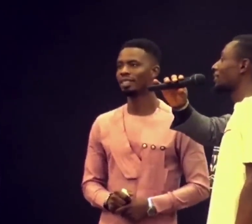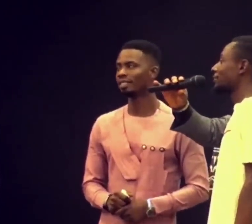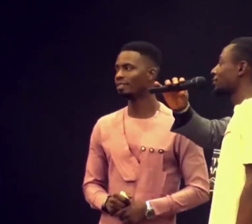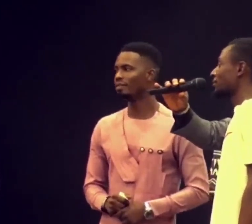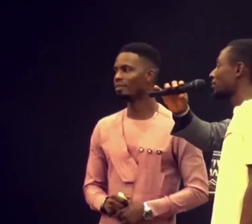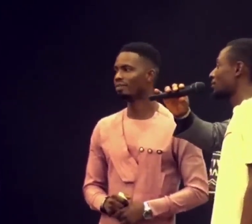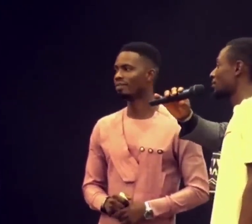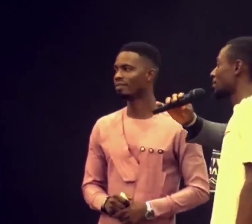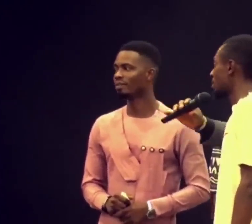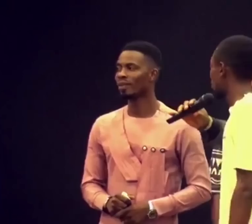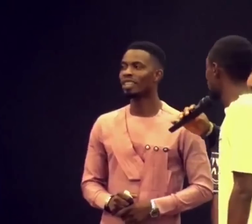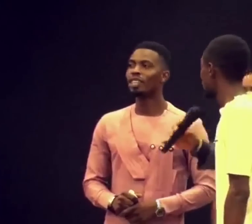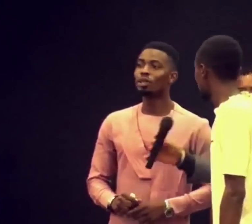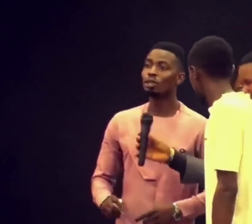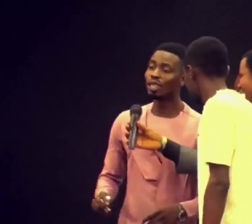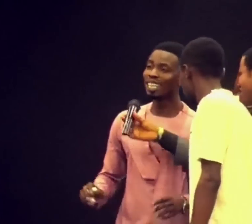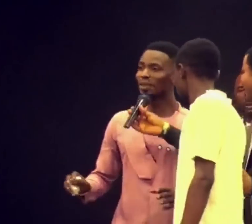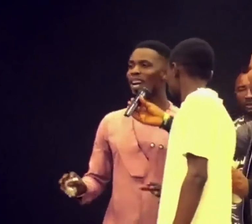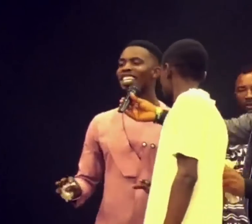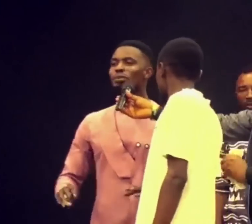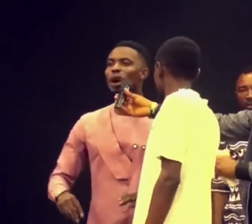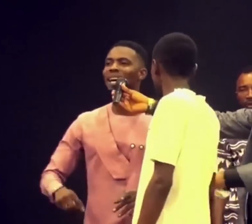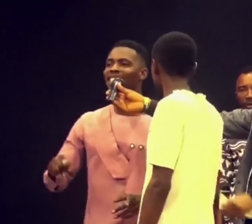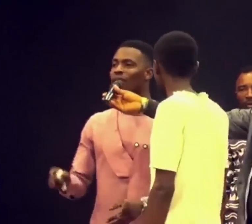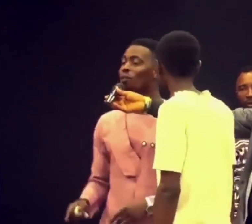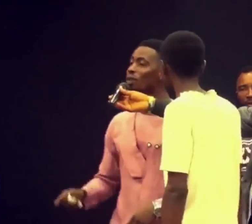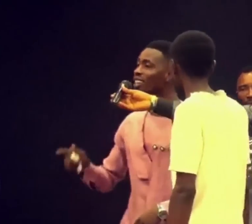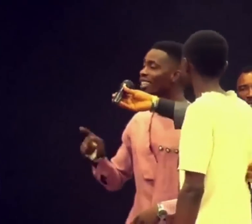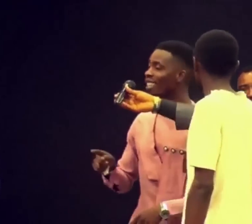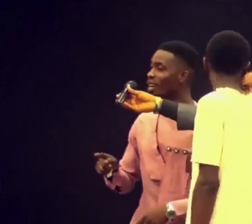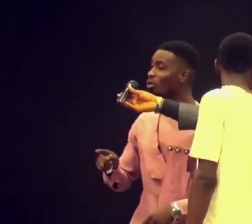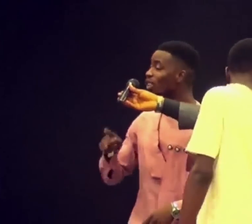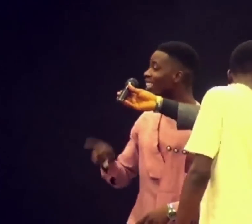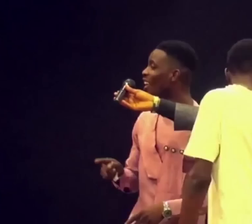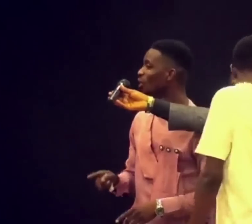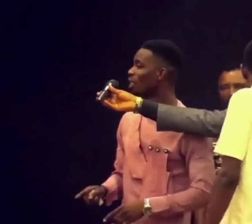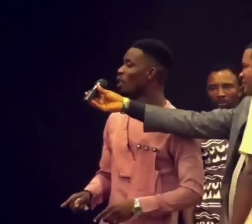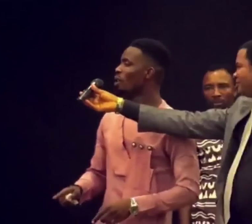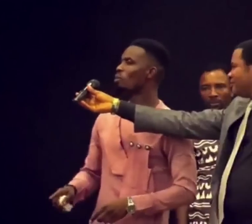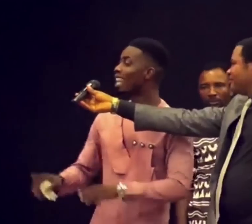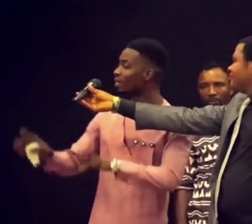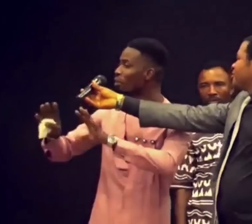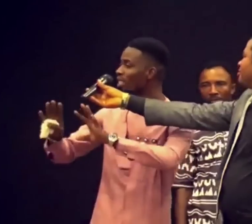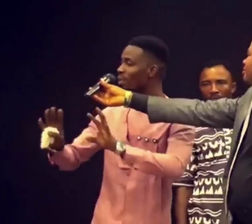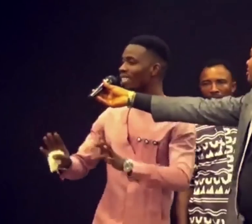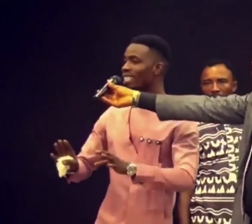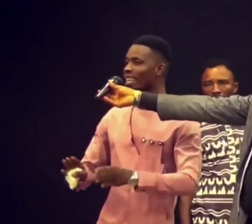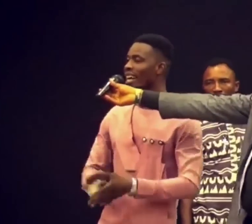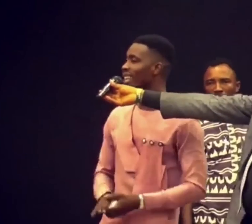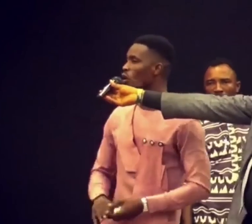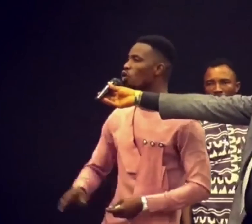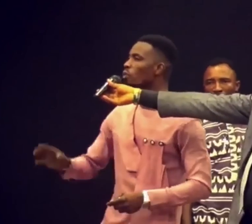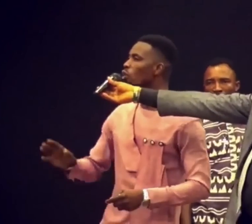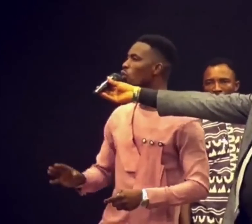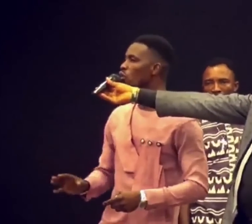kolade olaleye kolade god bless you yes so daddy eni ti mo wa ba sise to fun mi ni 100,000 200,000 lati gba mo tin ba sise